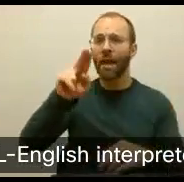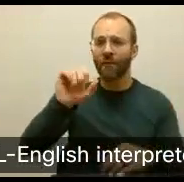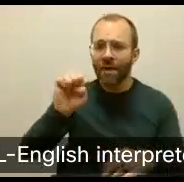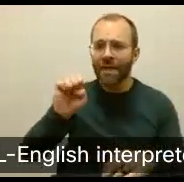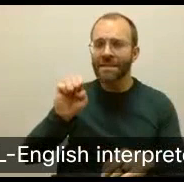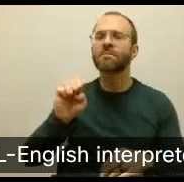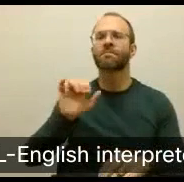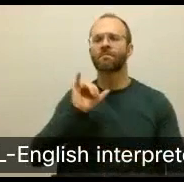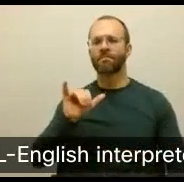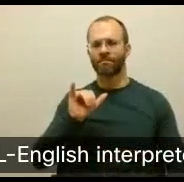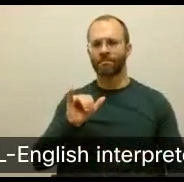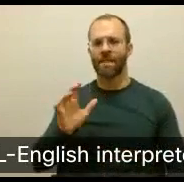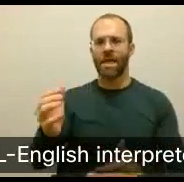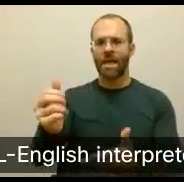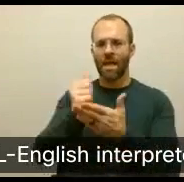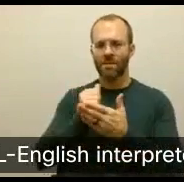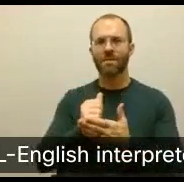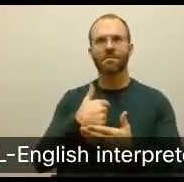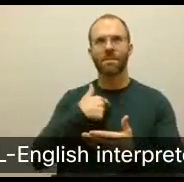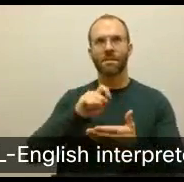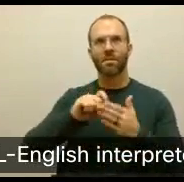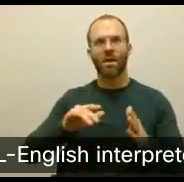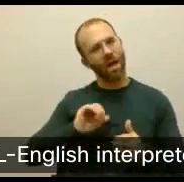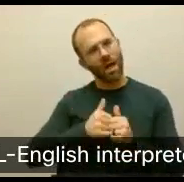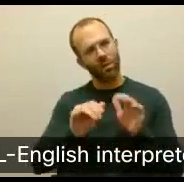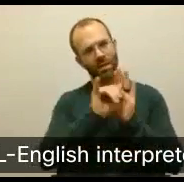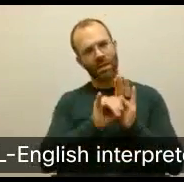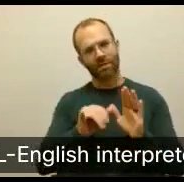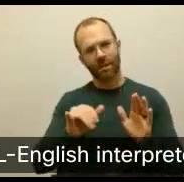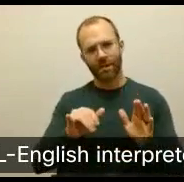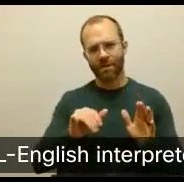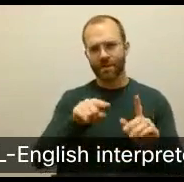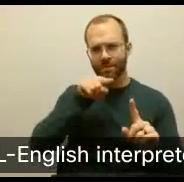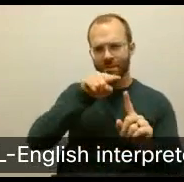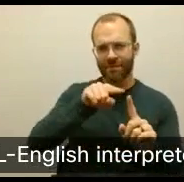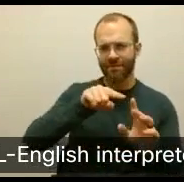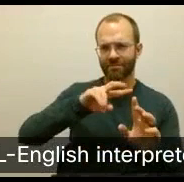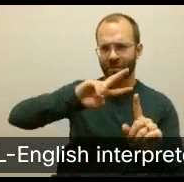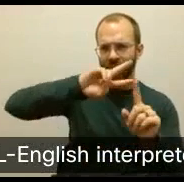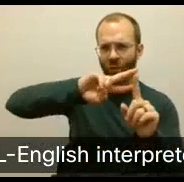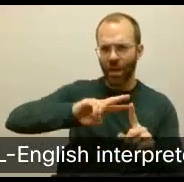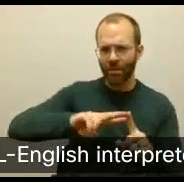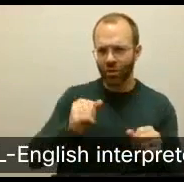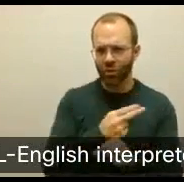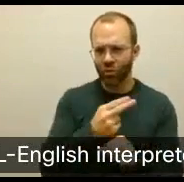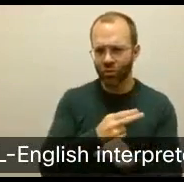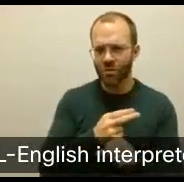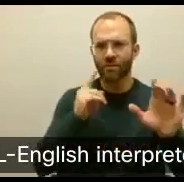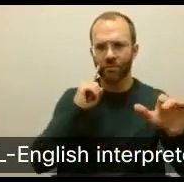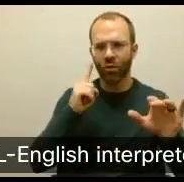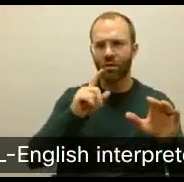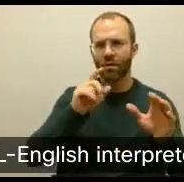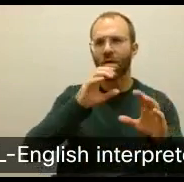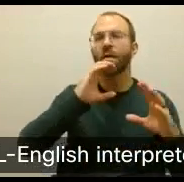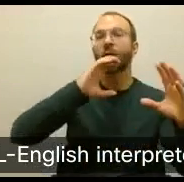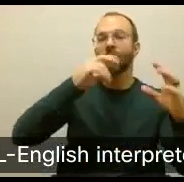help us as the writers start to identify related vocabulary that we could be using when we're going to be writing our